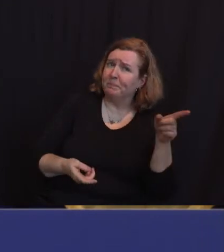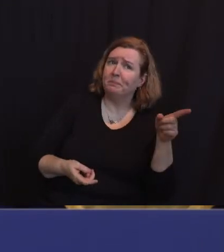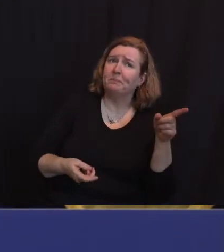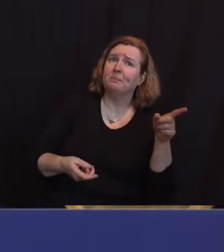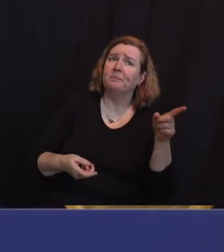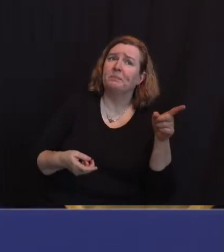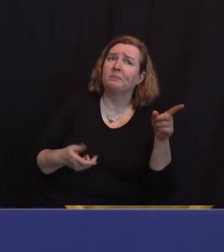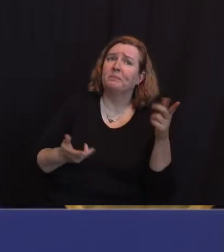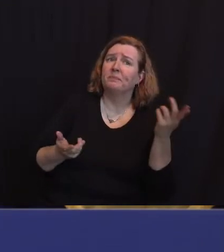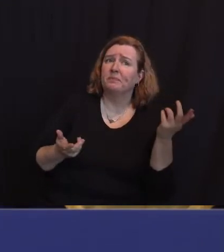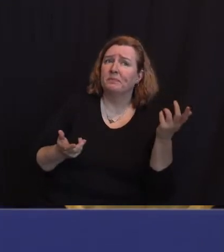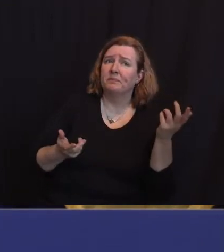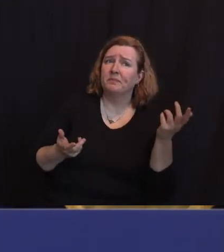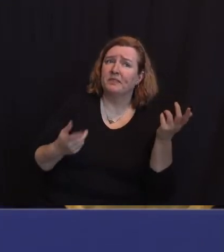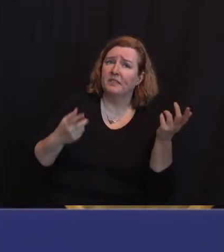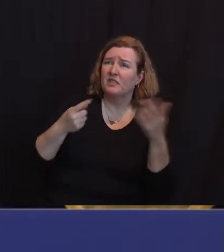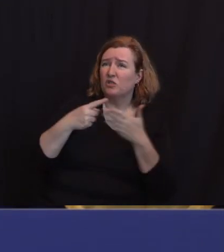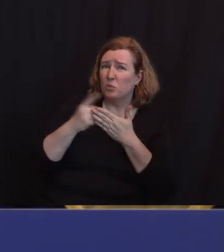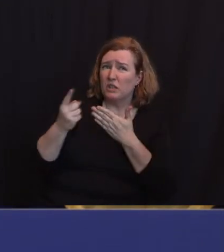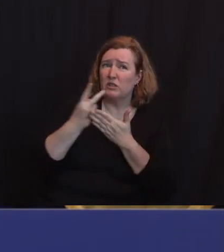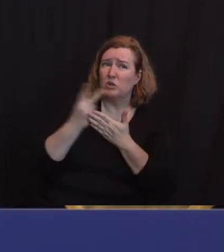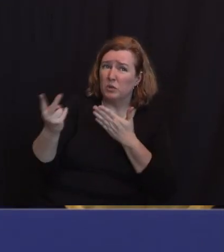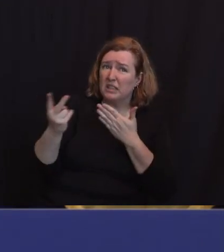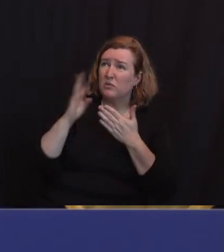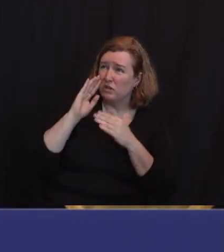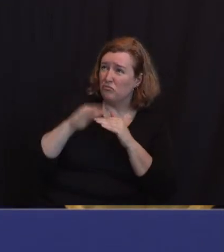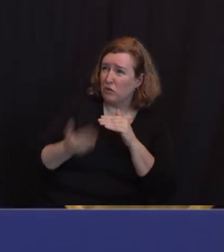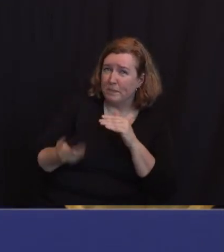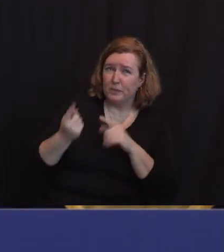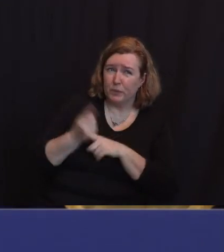week, and I believe the following week as well.